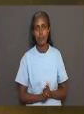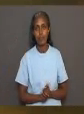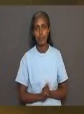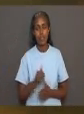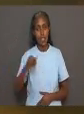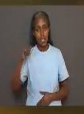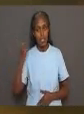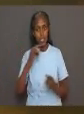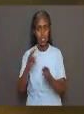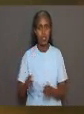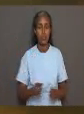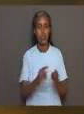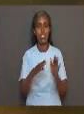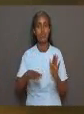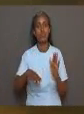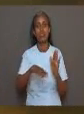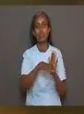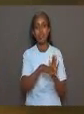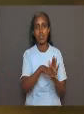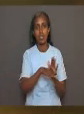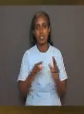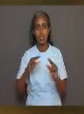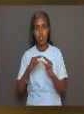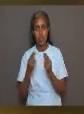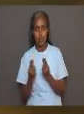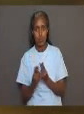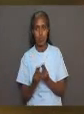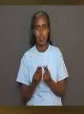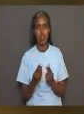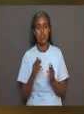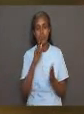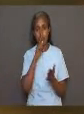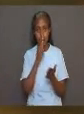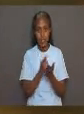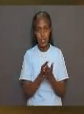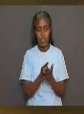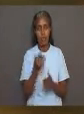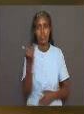Another way to represent grouped data is by